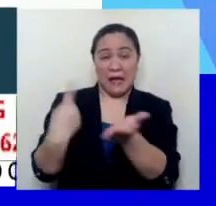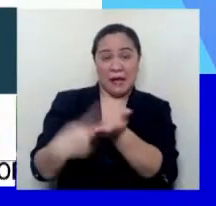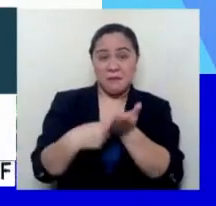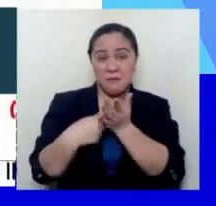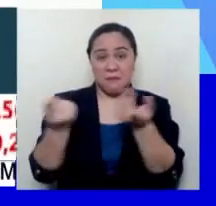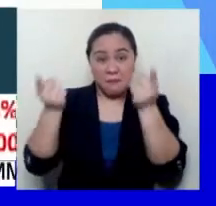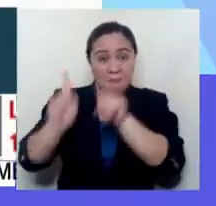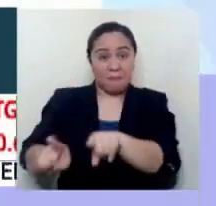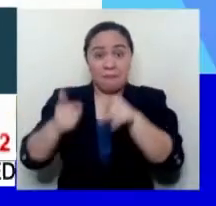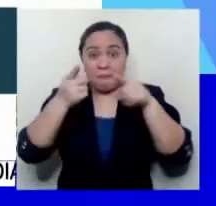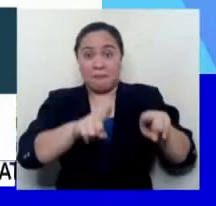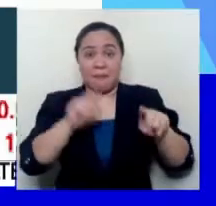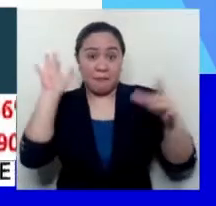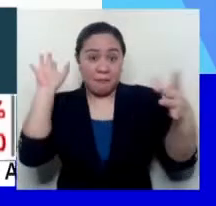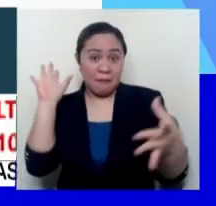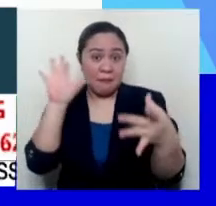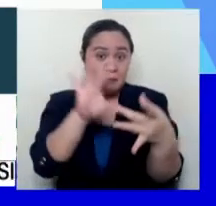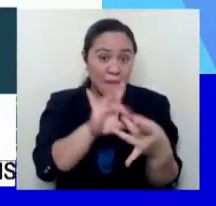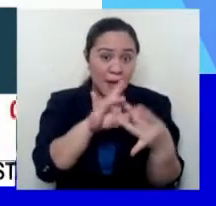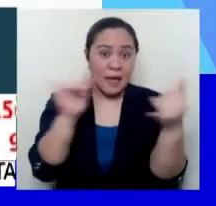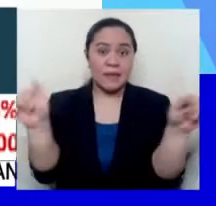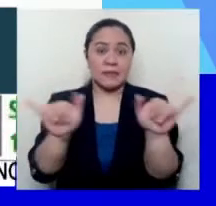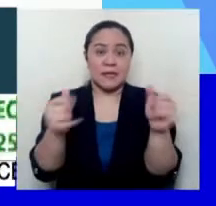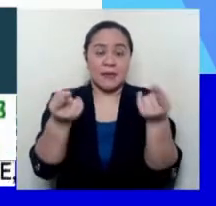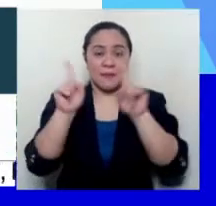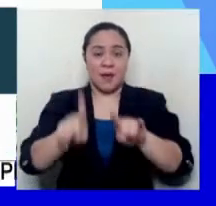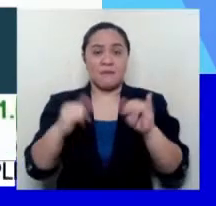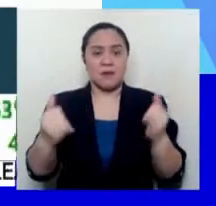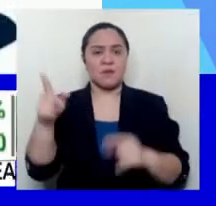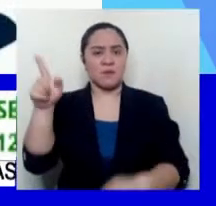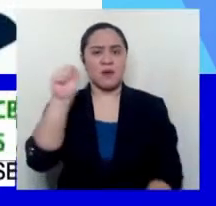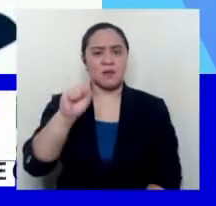ngayon. Hindi po ganun. Appealable to the Supreme Court.